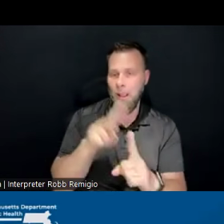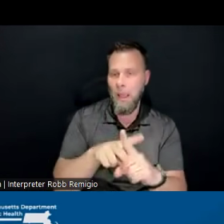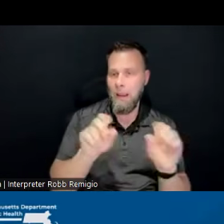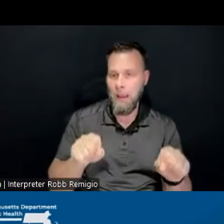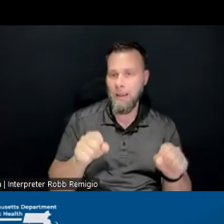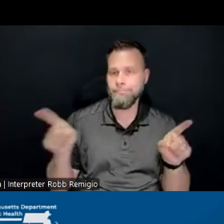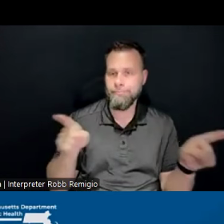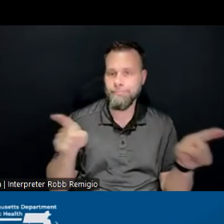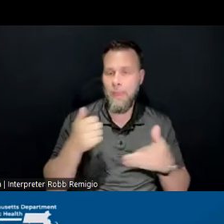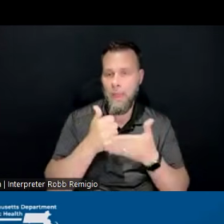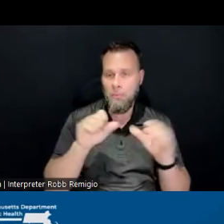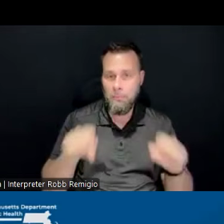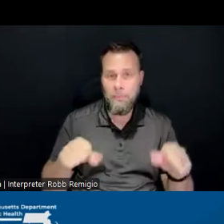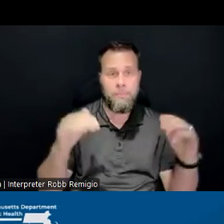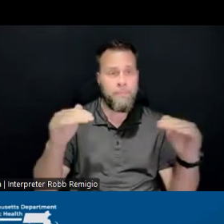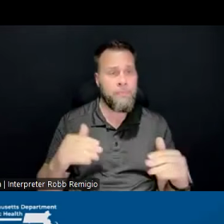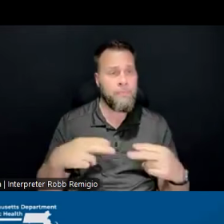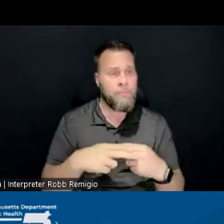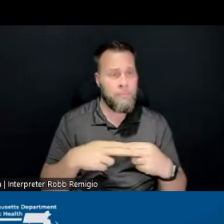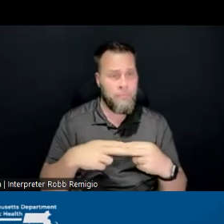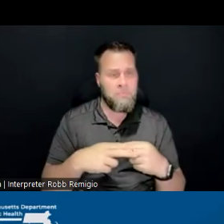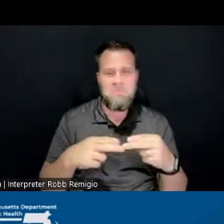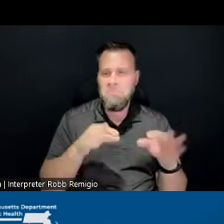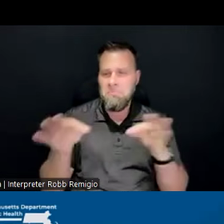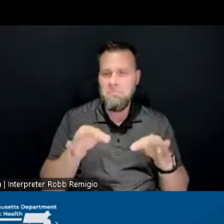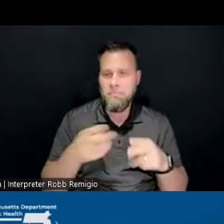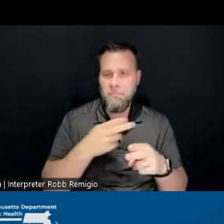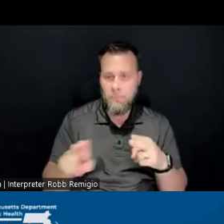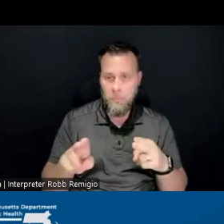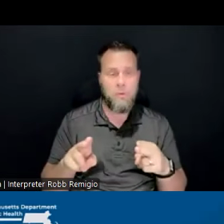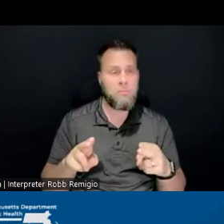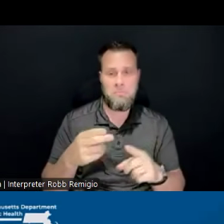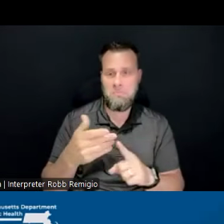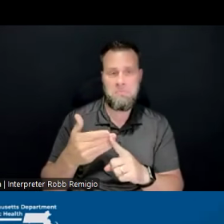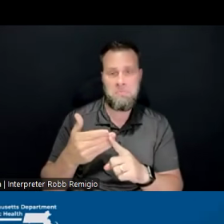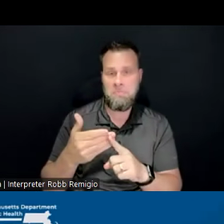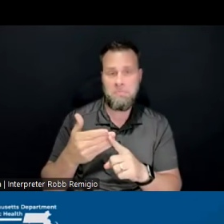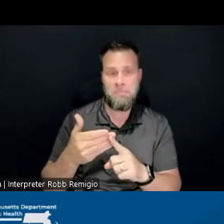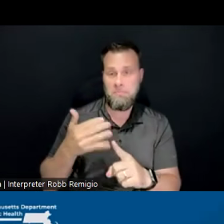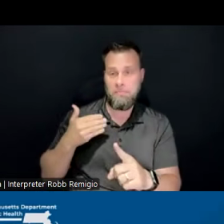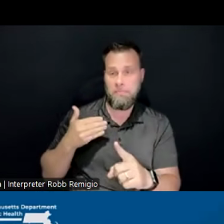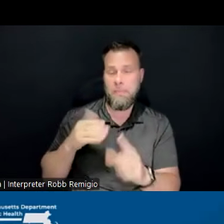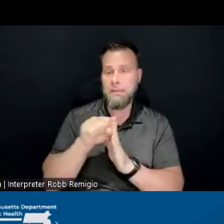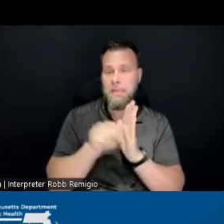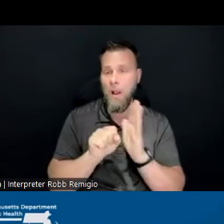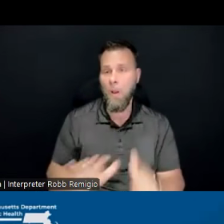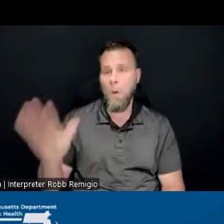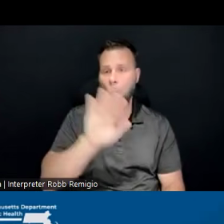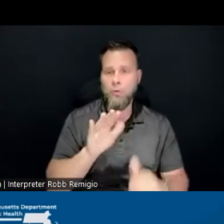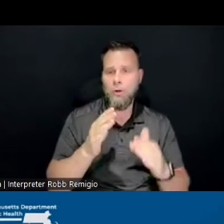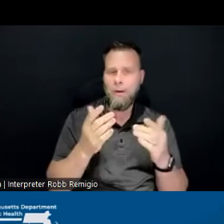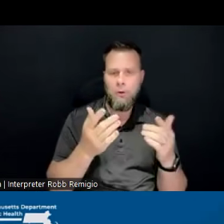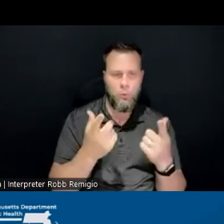The next slide talks a little bit about what has been done across the state with the